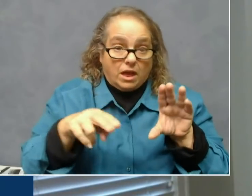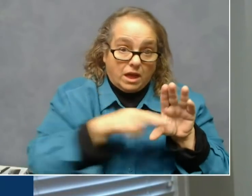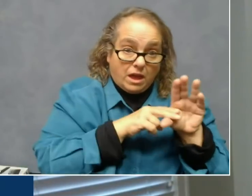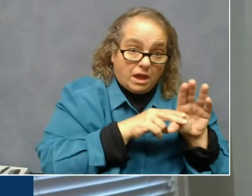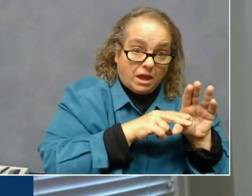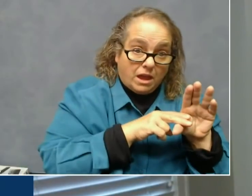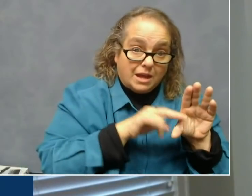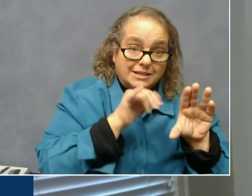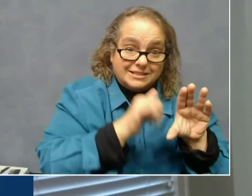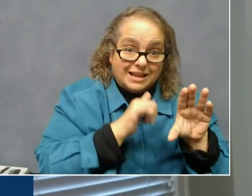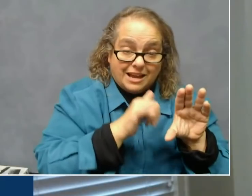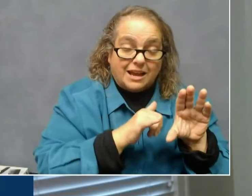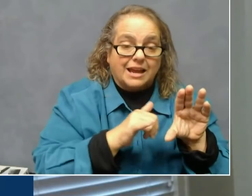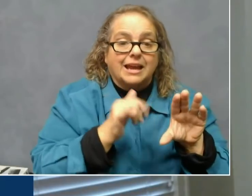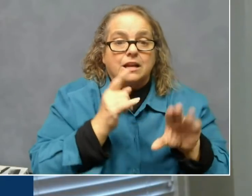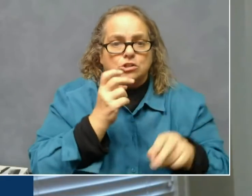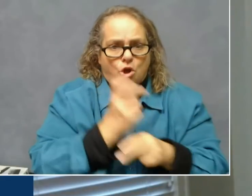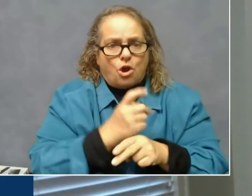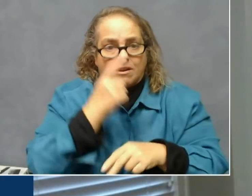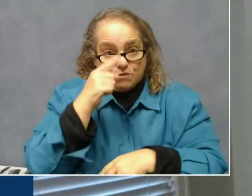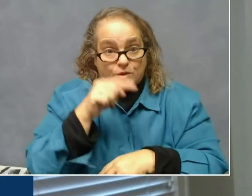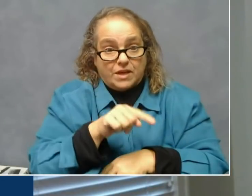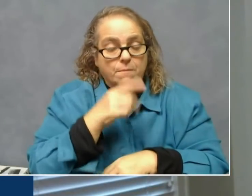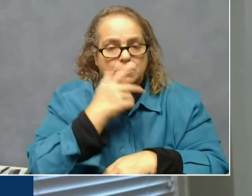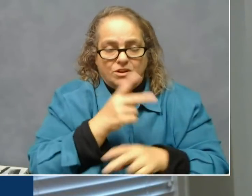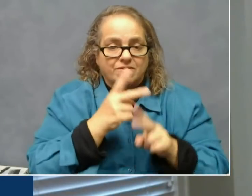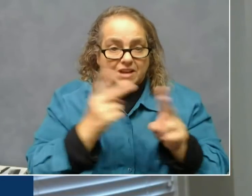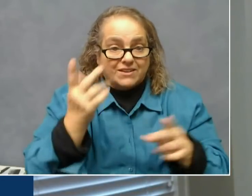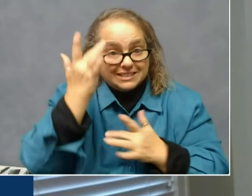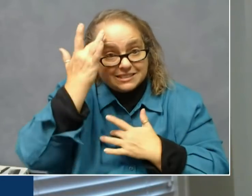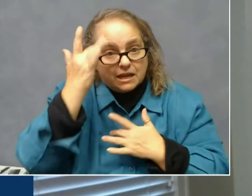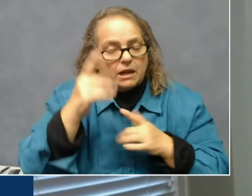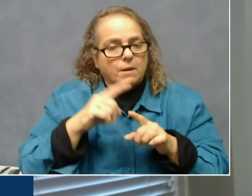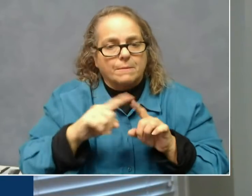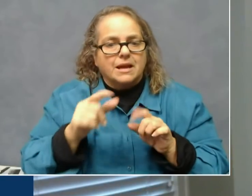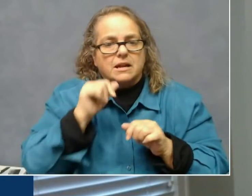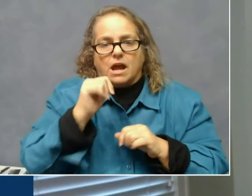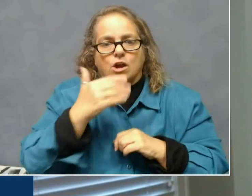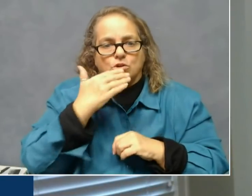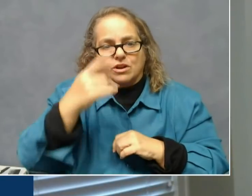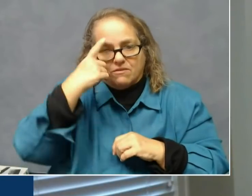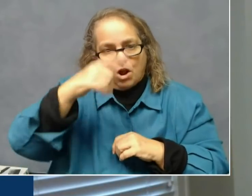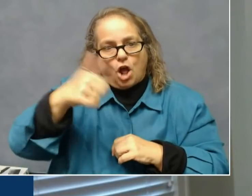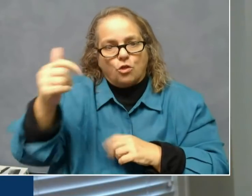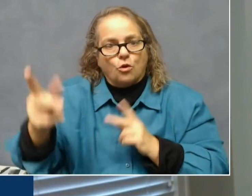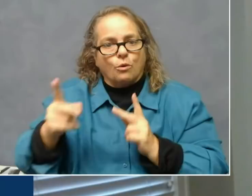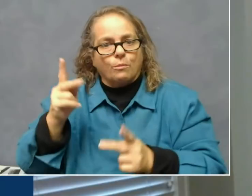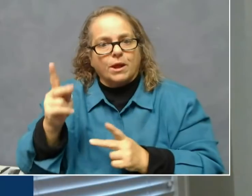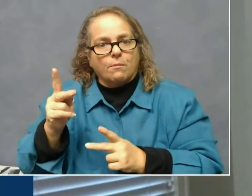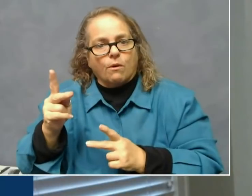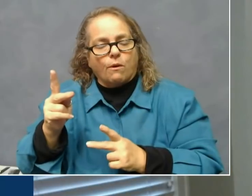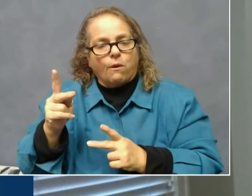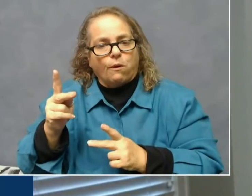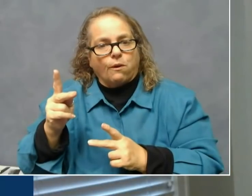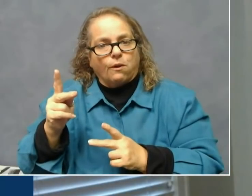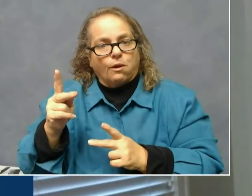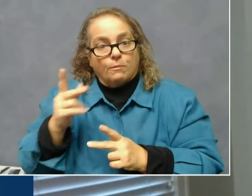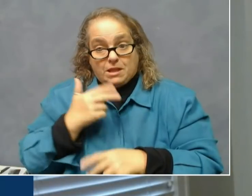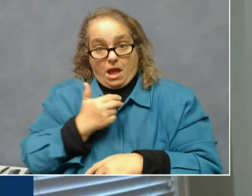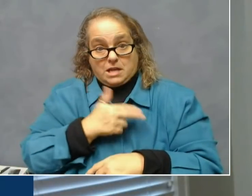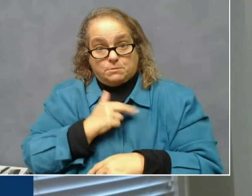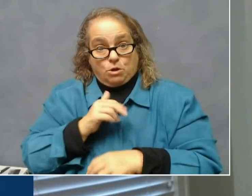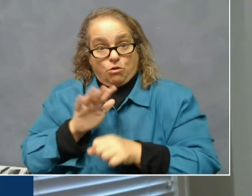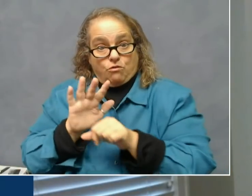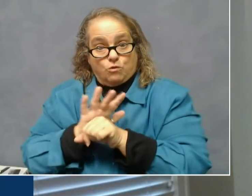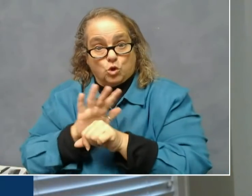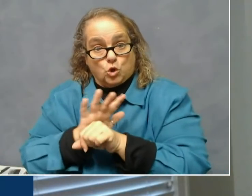obviously terrible for them because they're that sick, but it's also not good for everyone else, because as the hospitals get full, then there's not